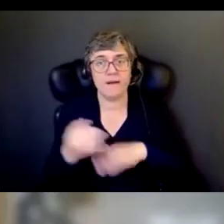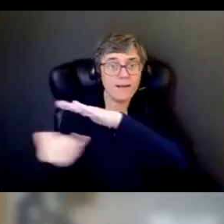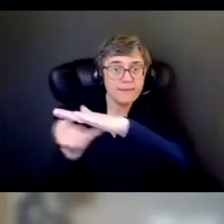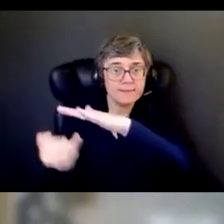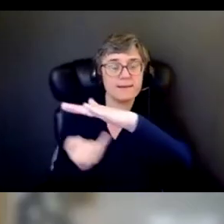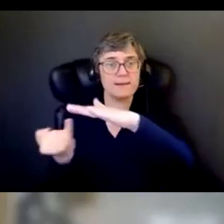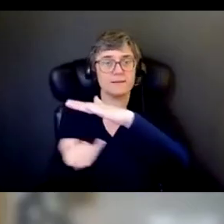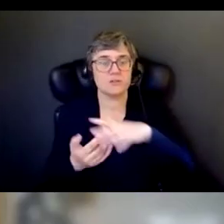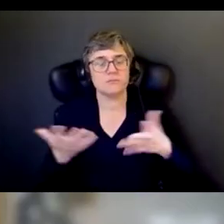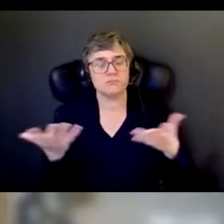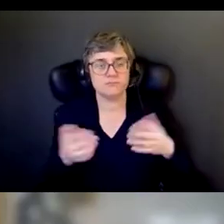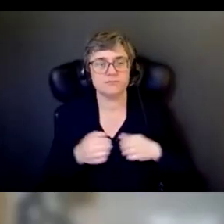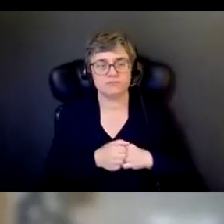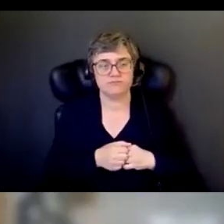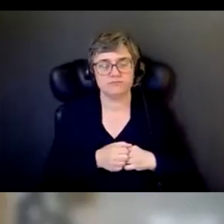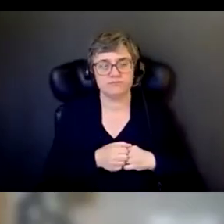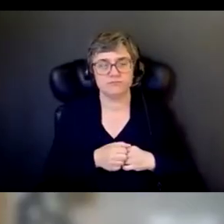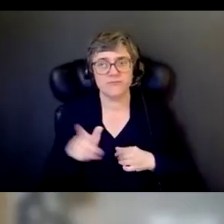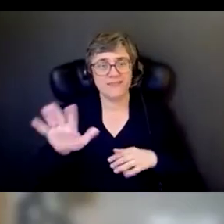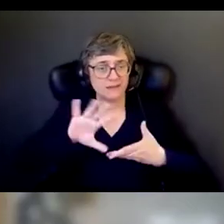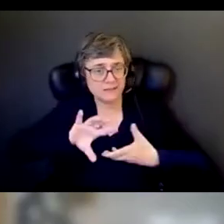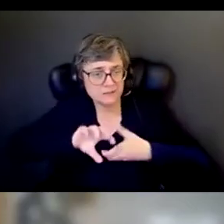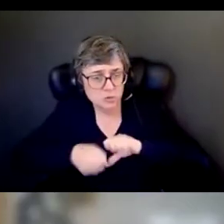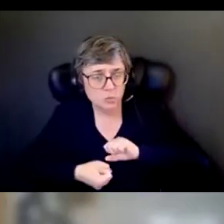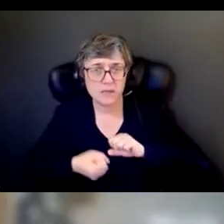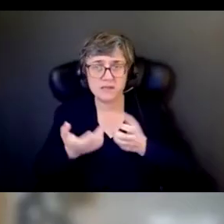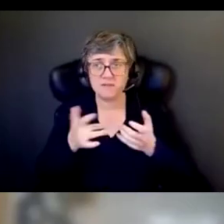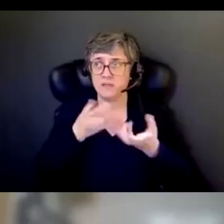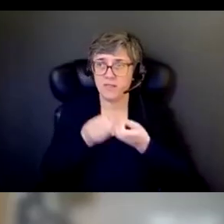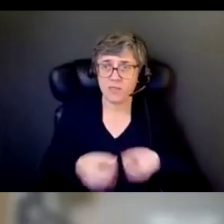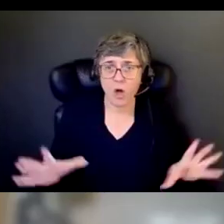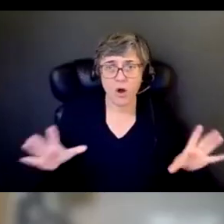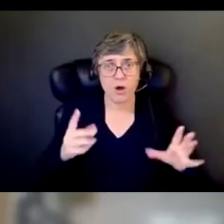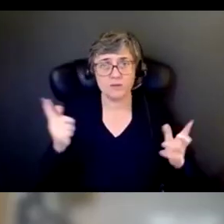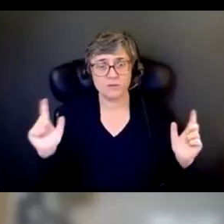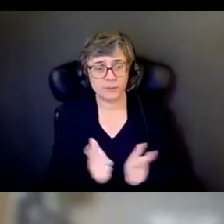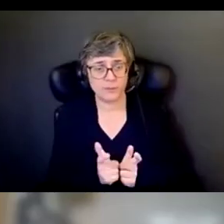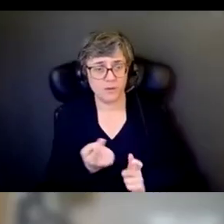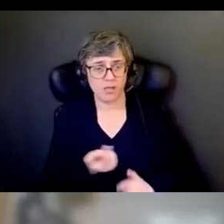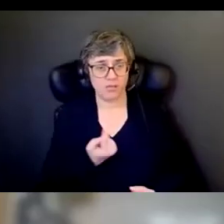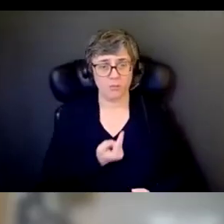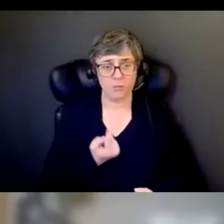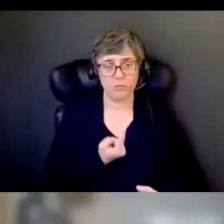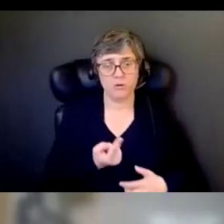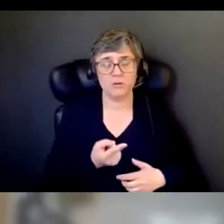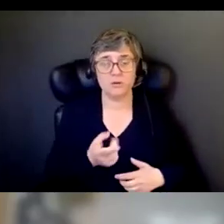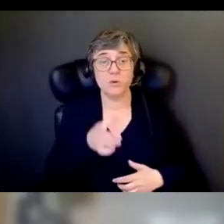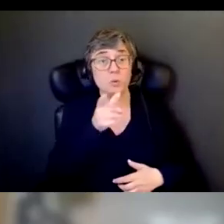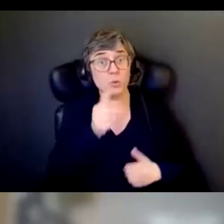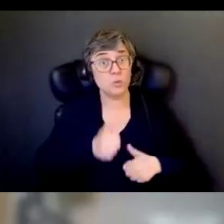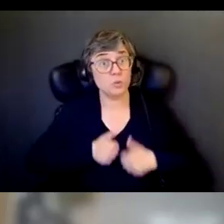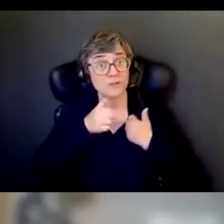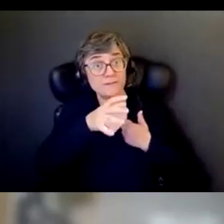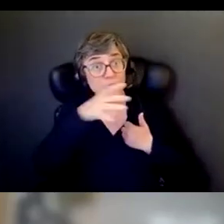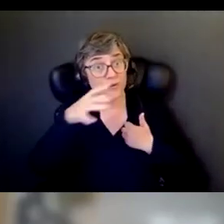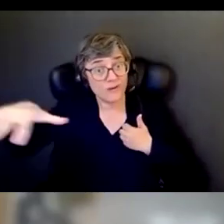that the older adult relies on for daily care. This creates enormous fear around reporting because older